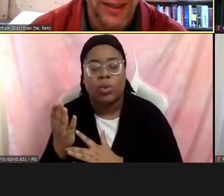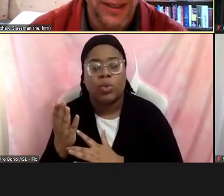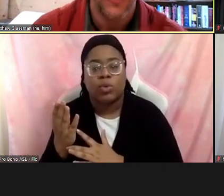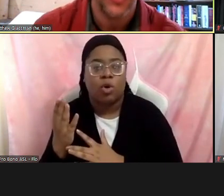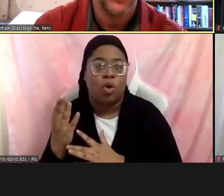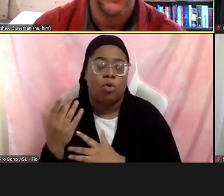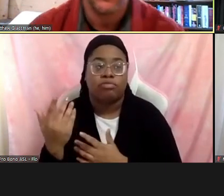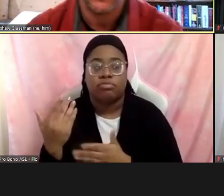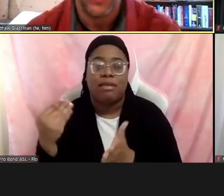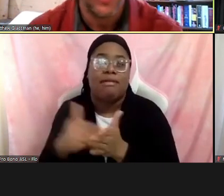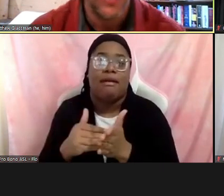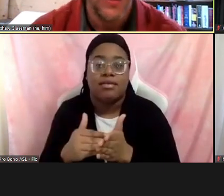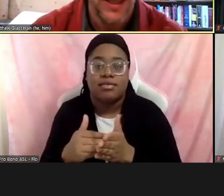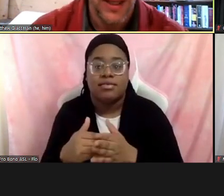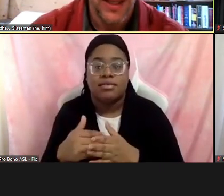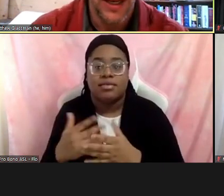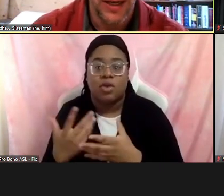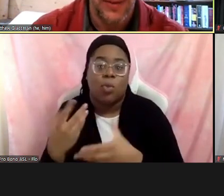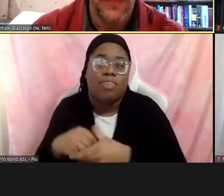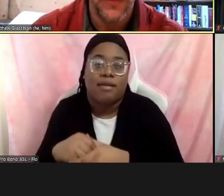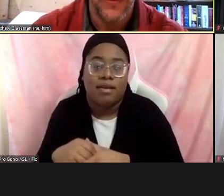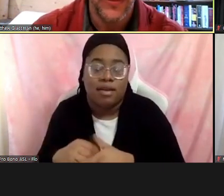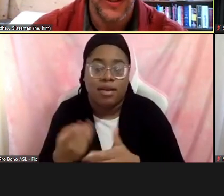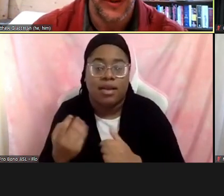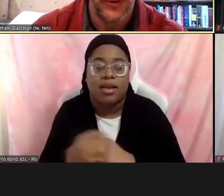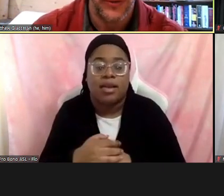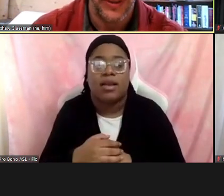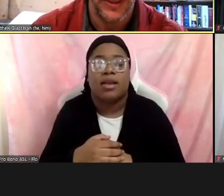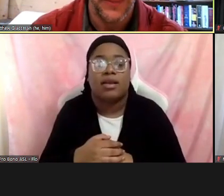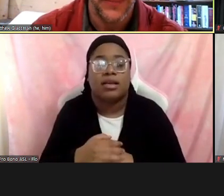let's say, working within.